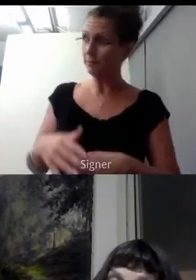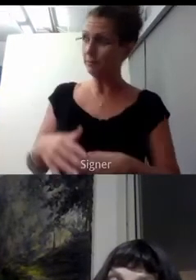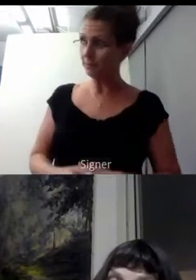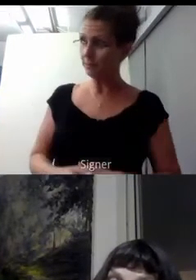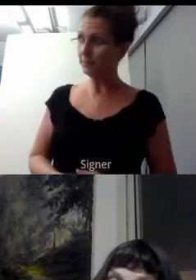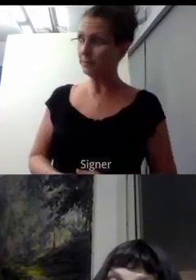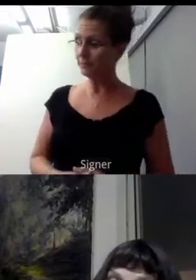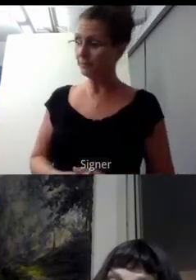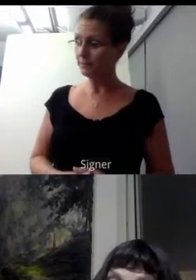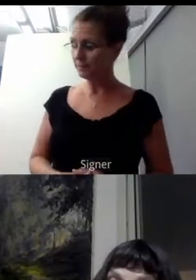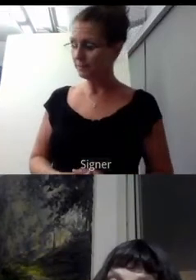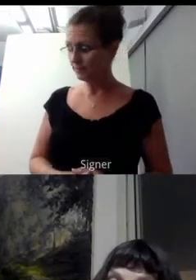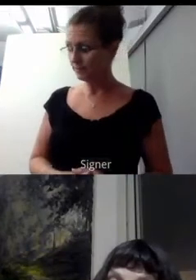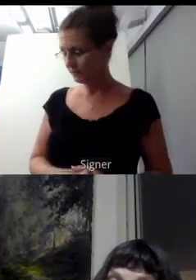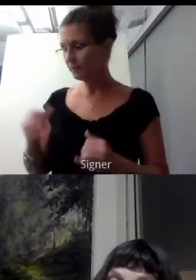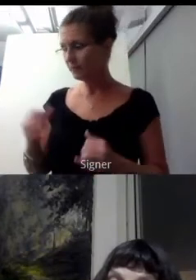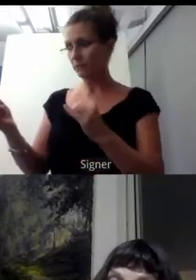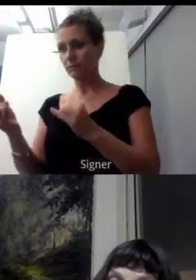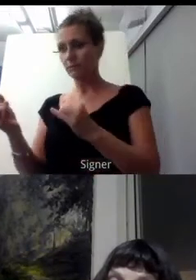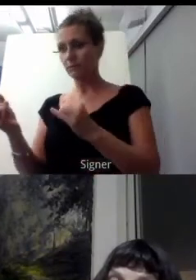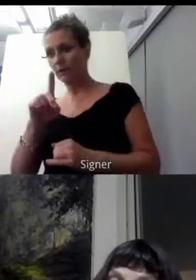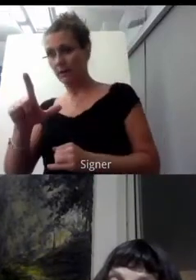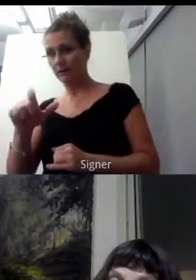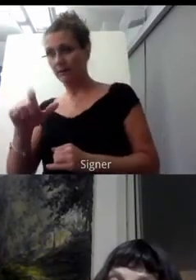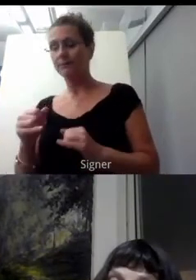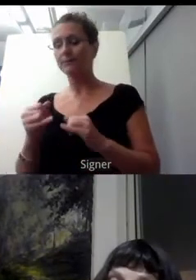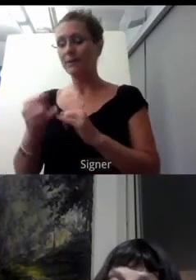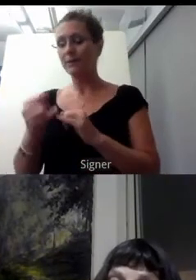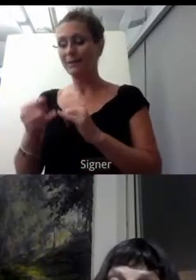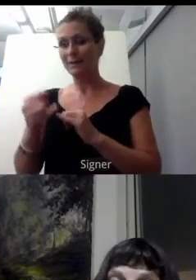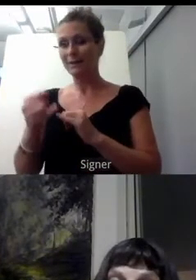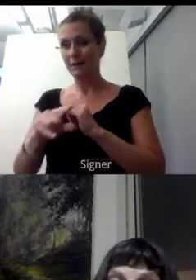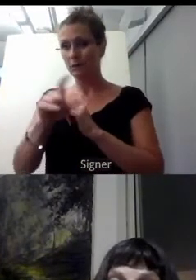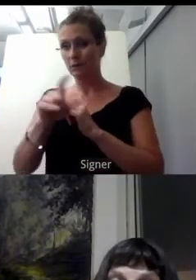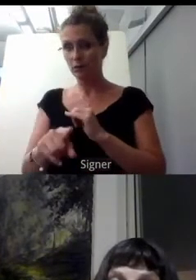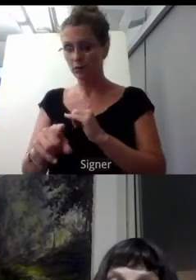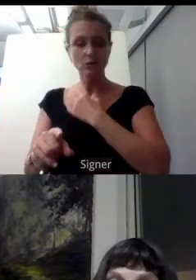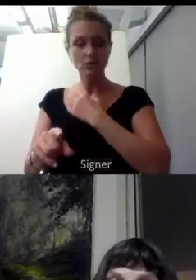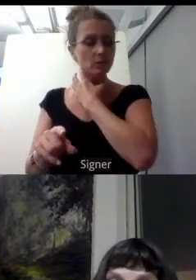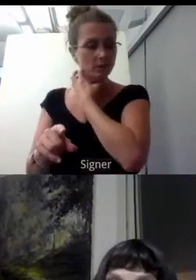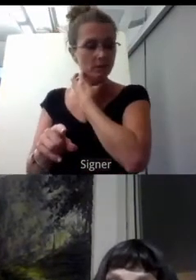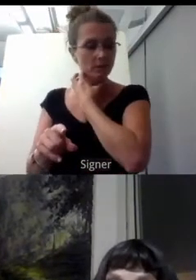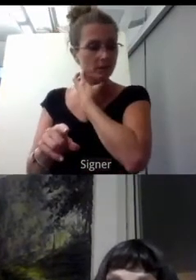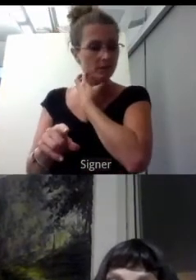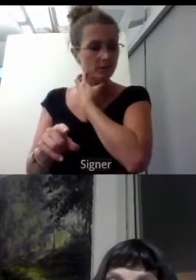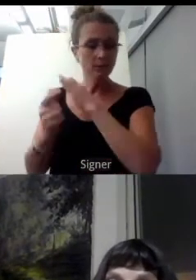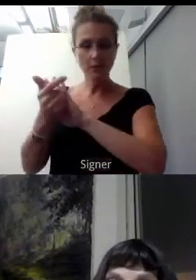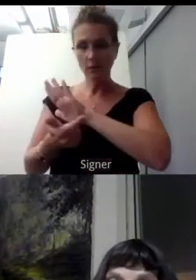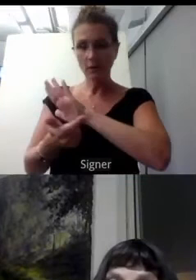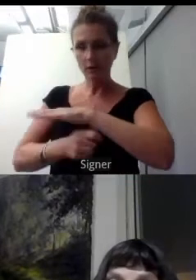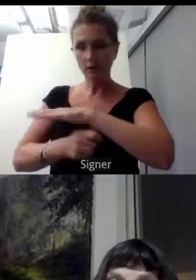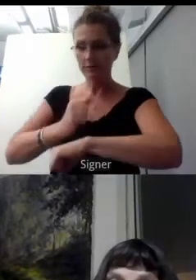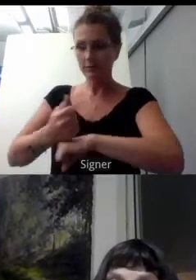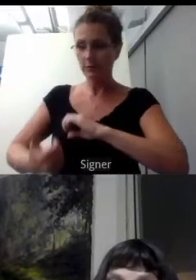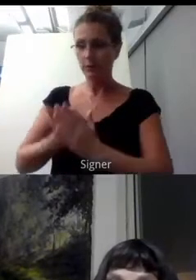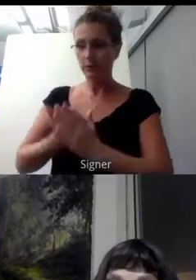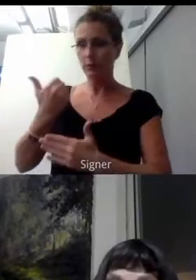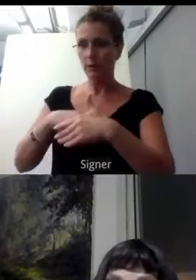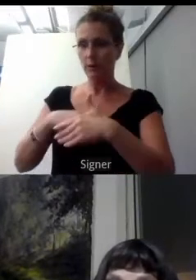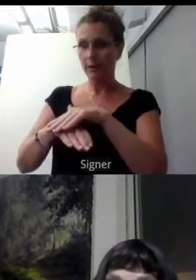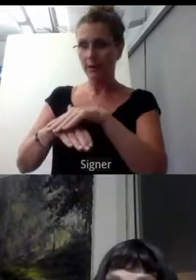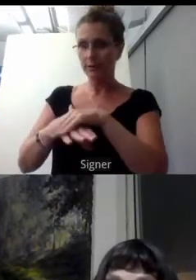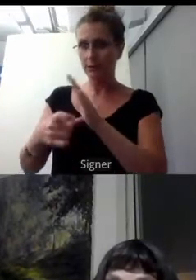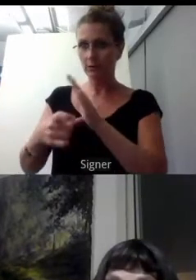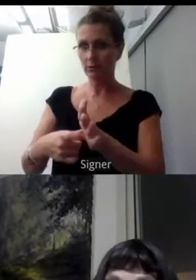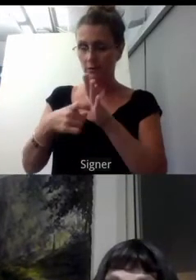Take obviously the law is setting out new accessibility requirements, but as in any country,